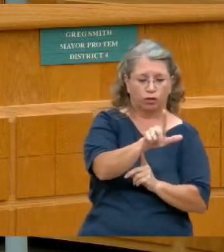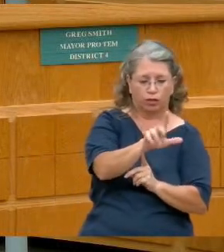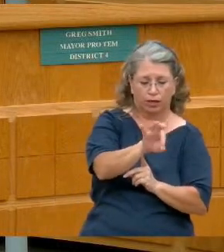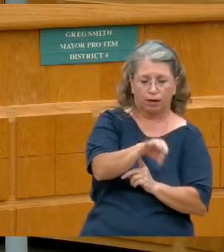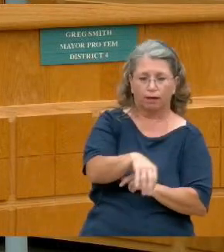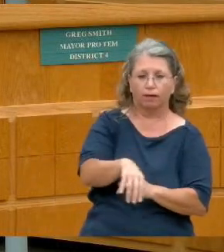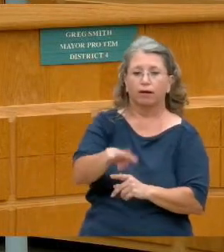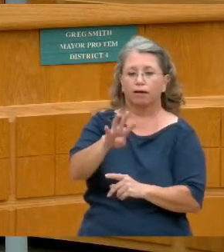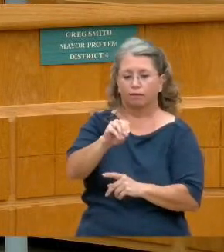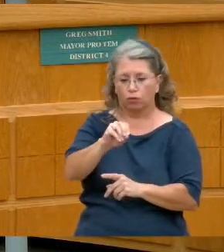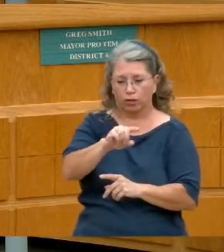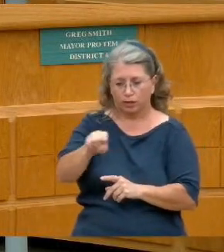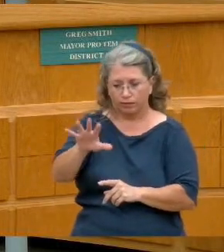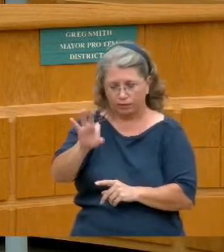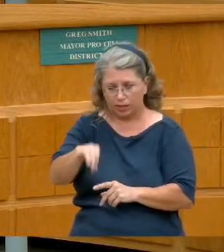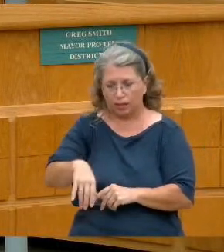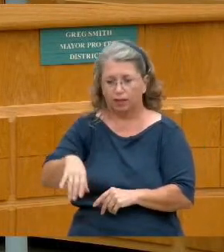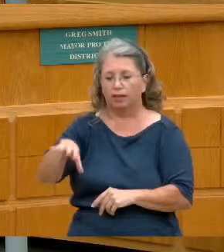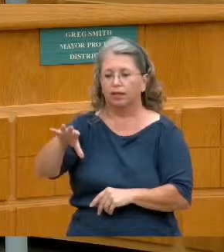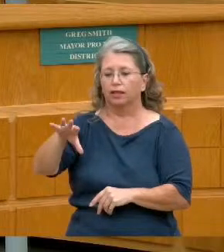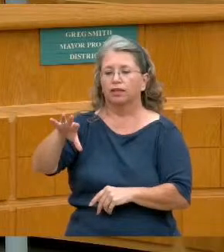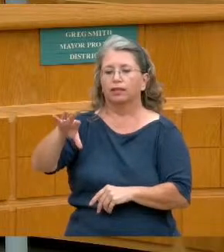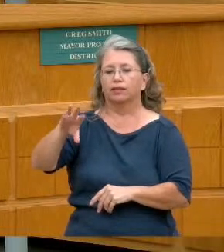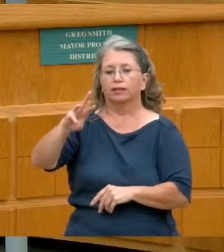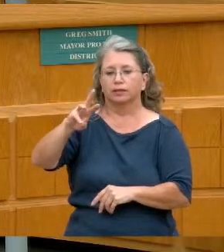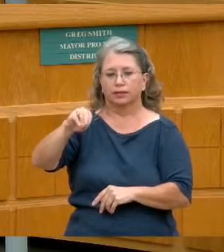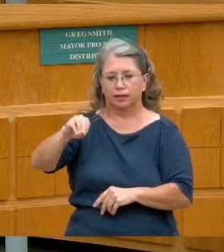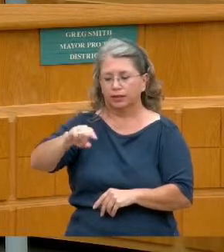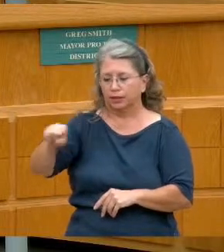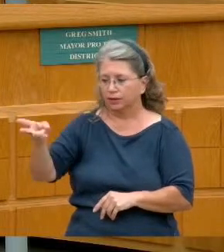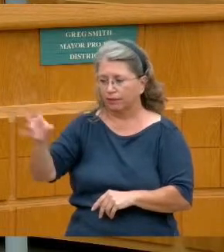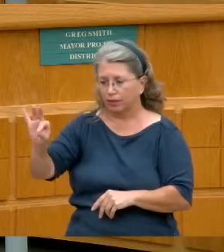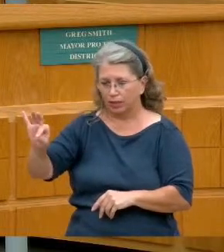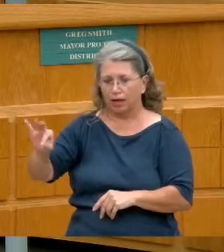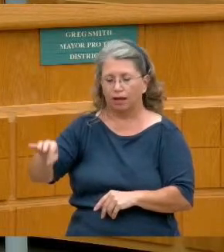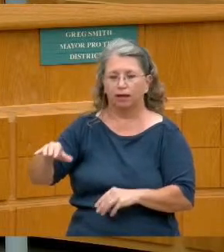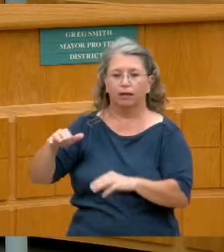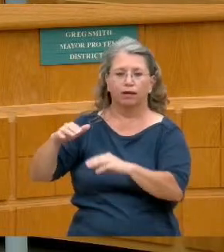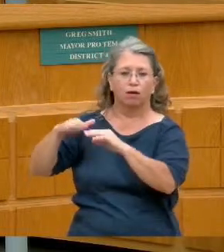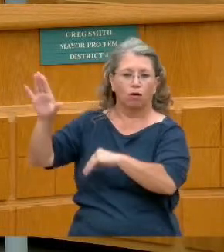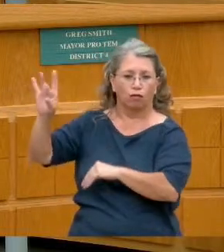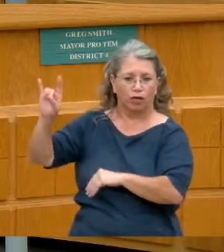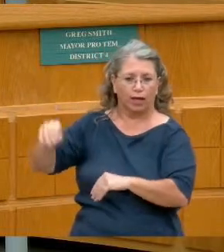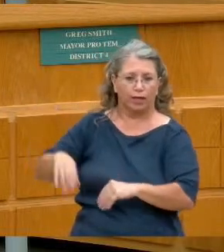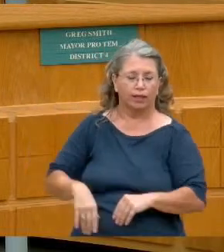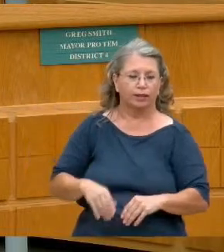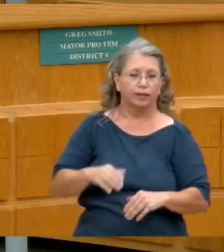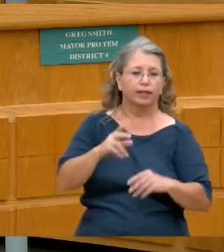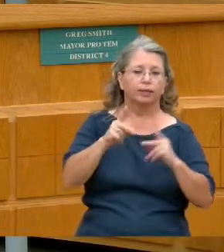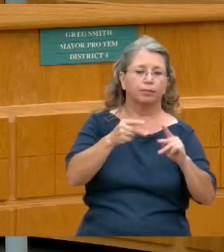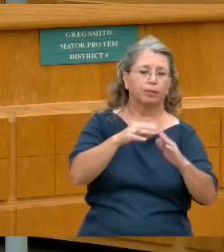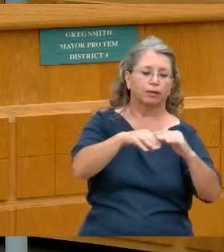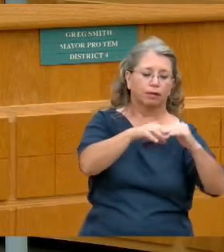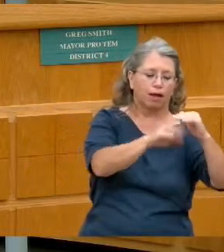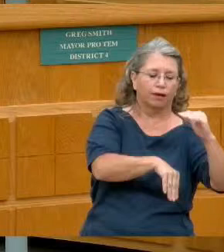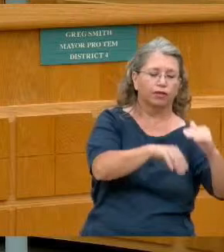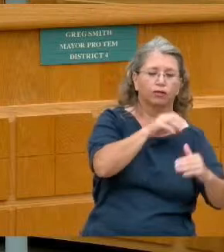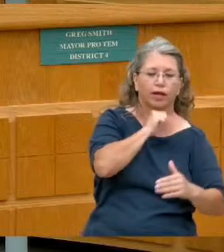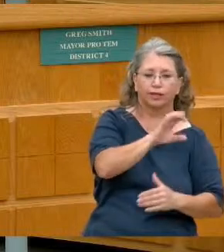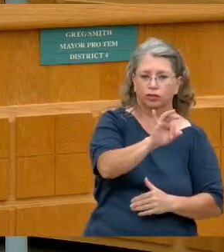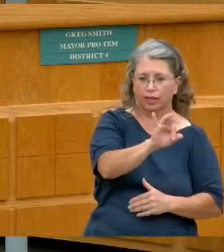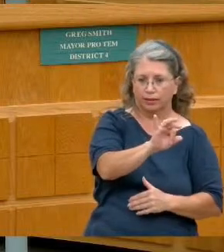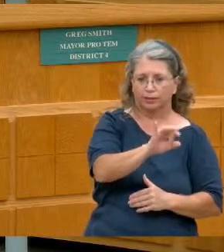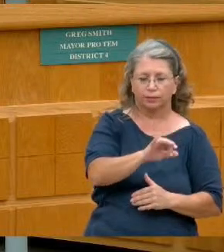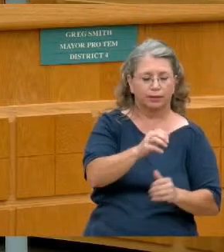to 59, people that are 50 to 79, people that are over 80, and people that are 0 to 19. So that's, everybody